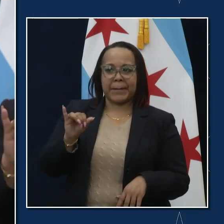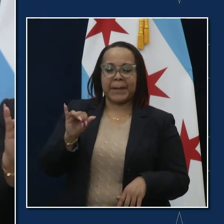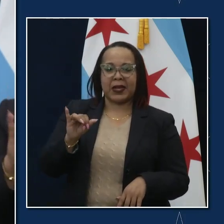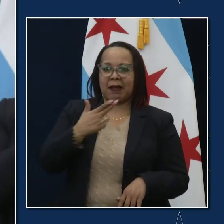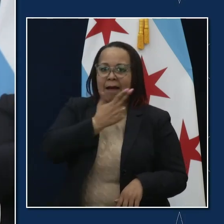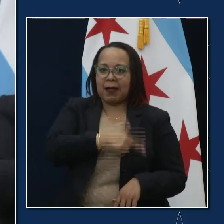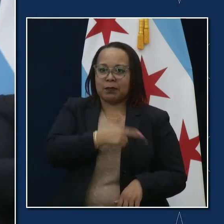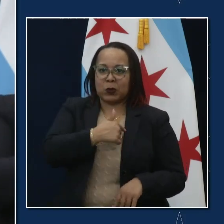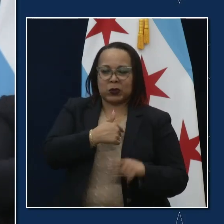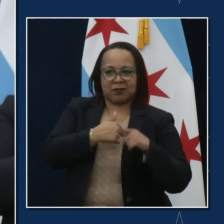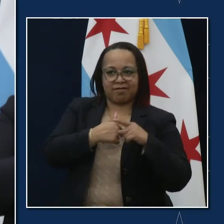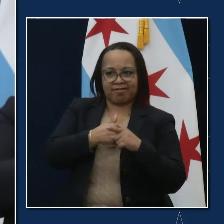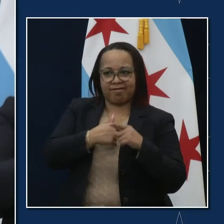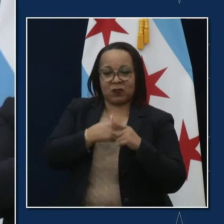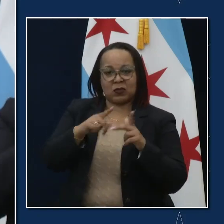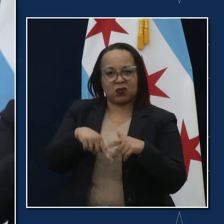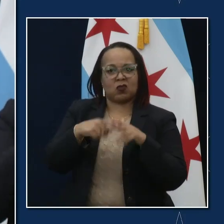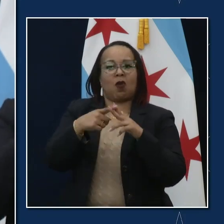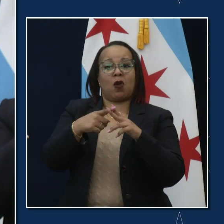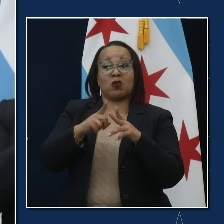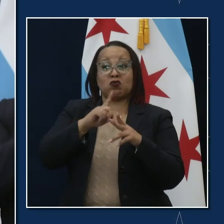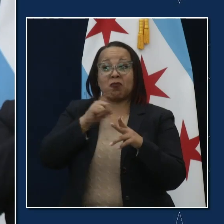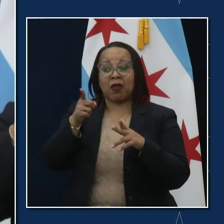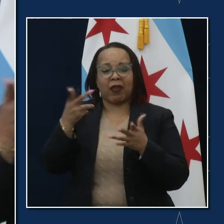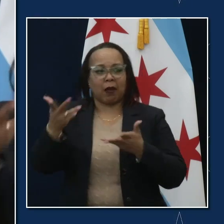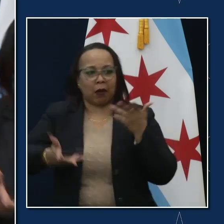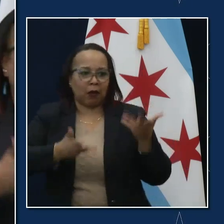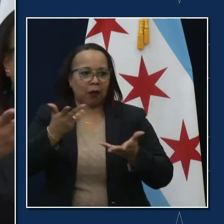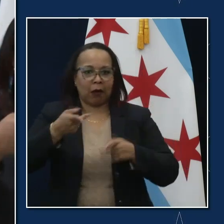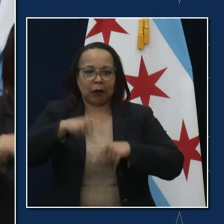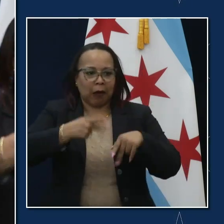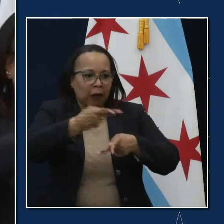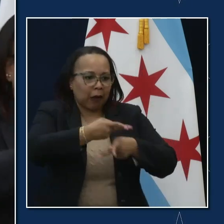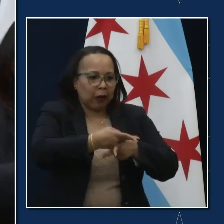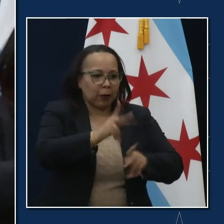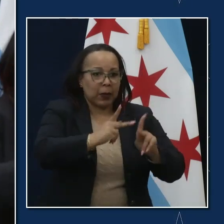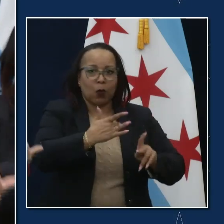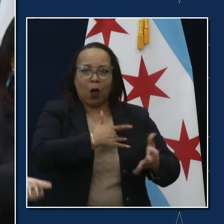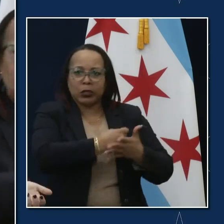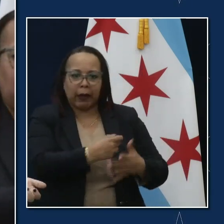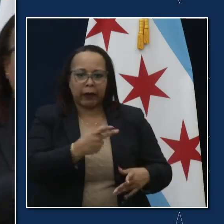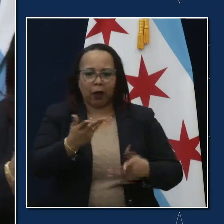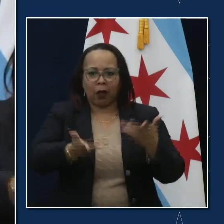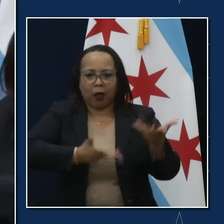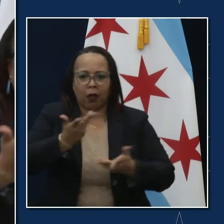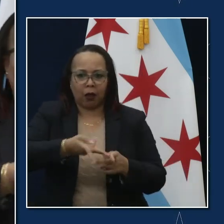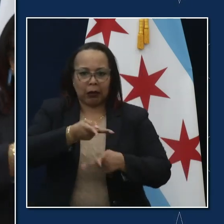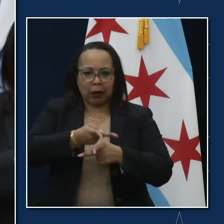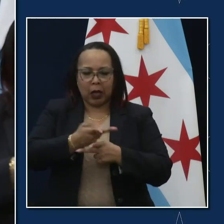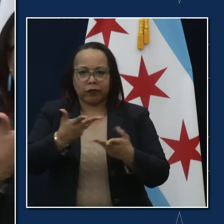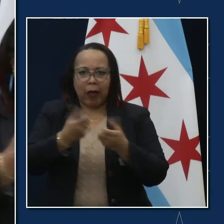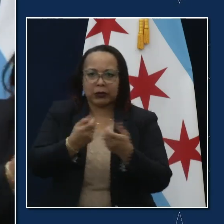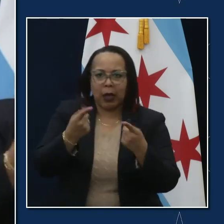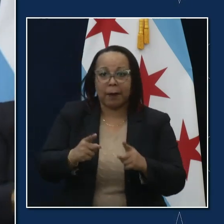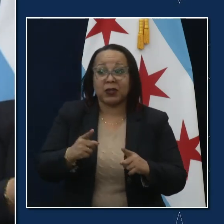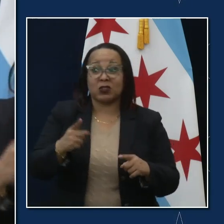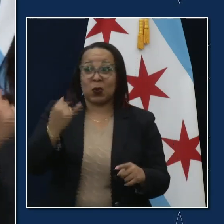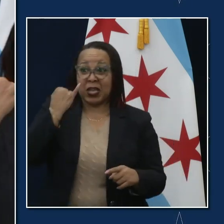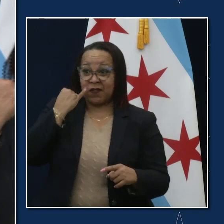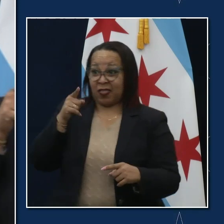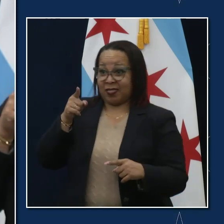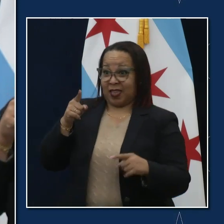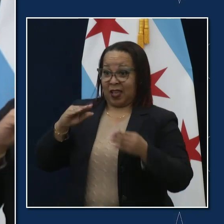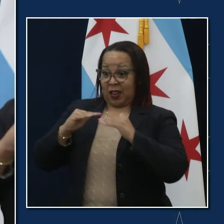our hospitals start to lose the ability to take care of people who are having a heart attack or, having an accident. And so if we're getting above